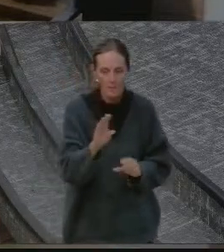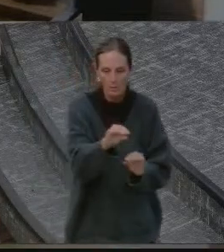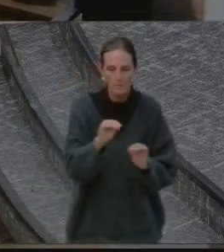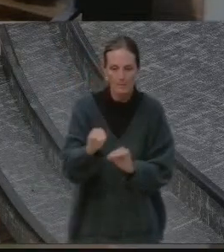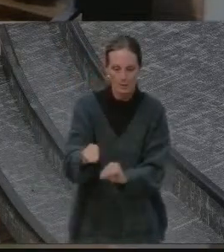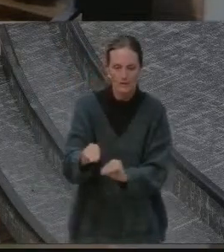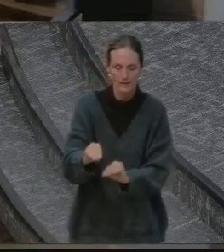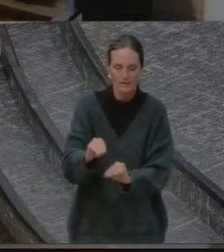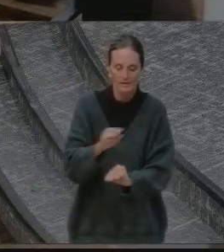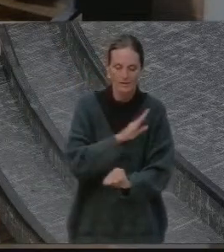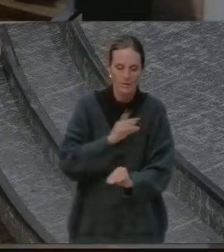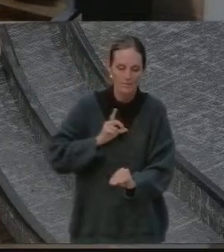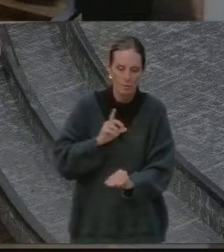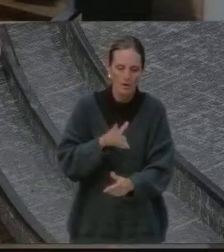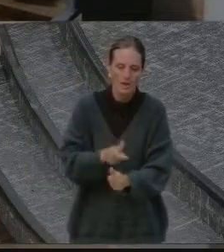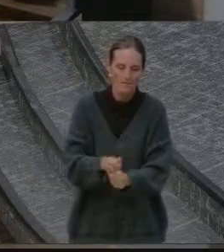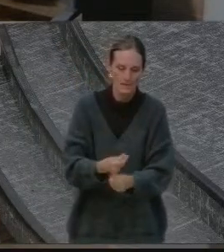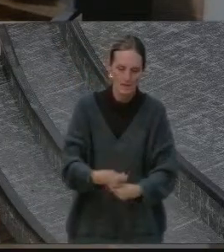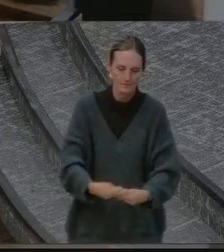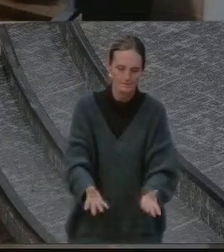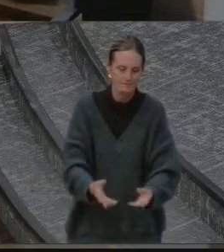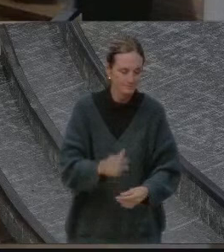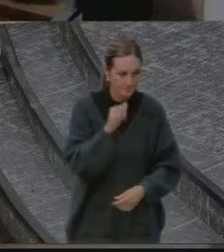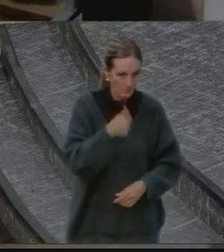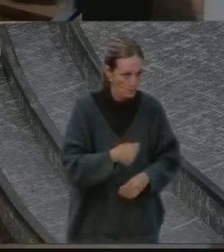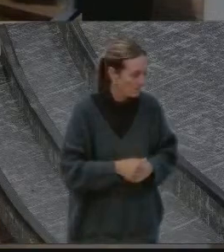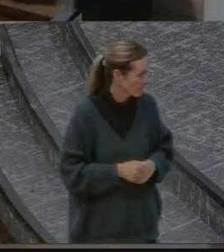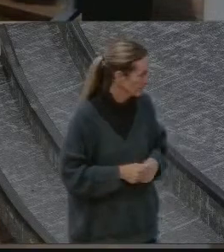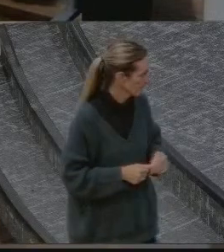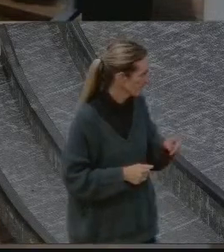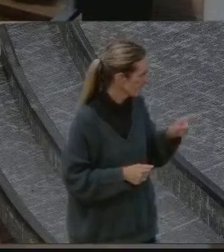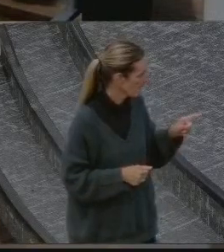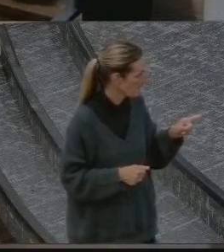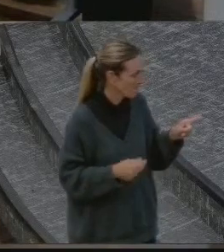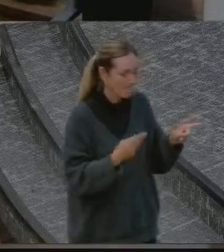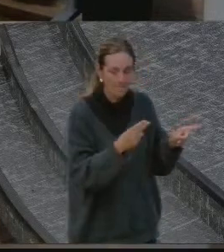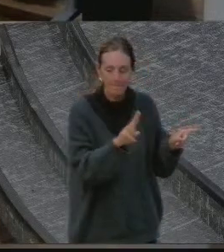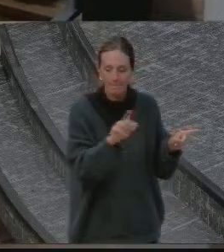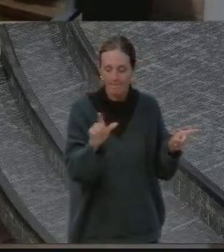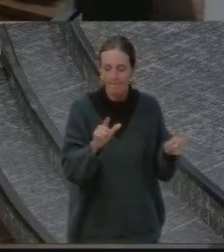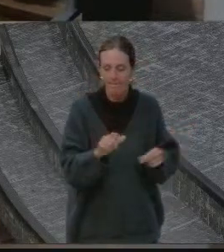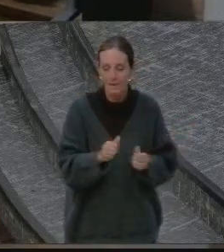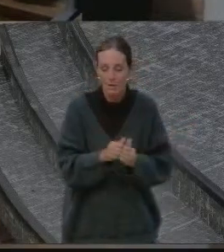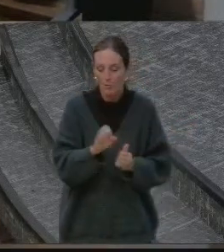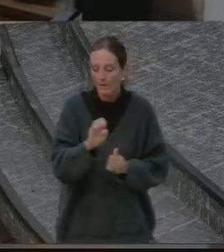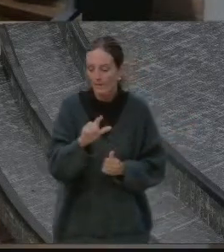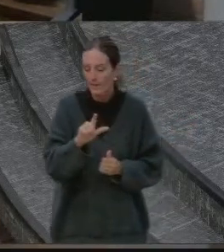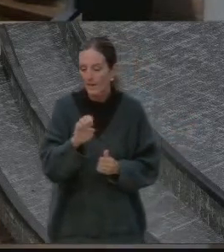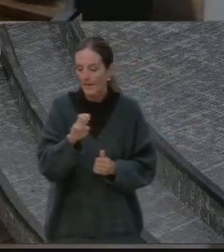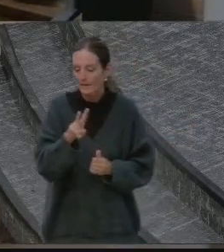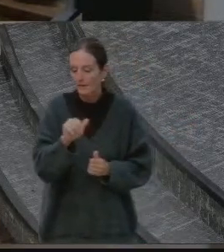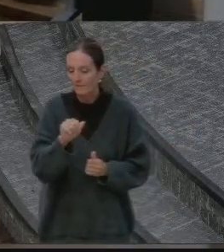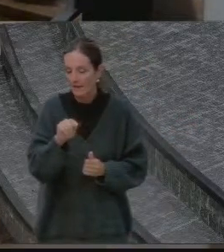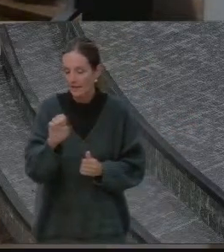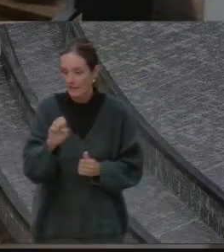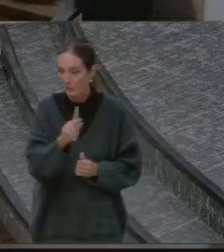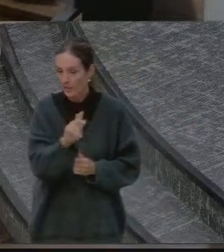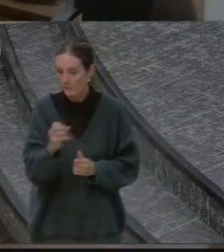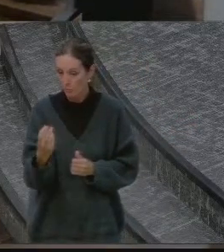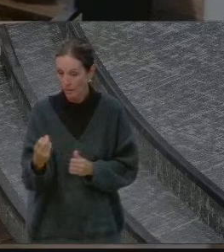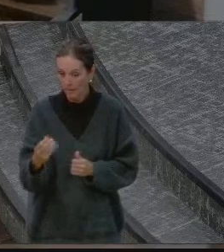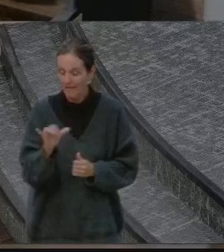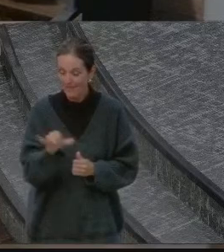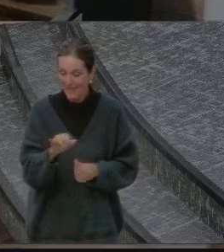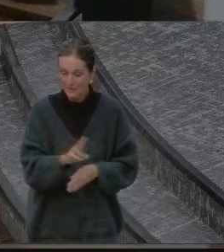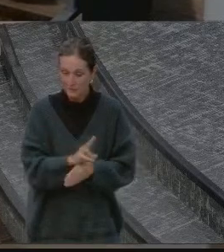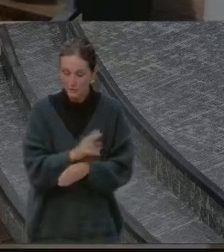tomorrow. Thank you. I have questions. So with the Elevate K-12, would that only be used